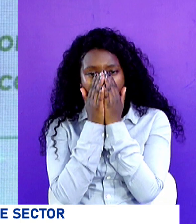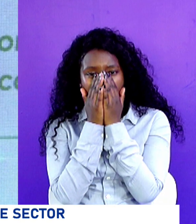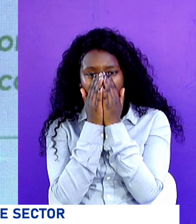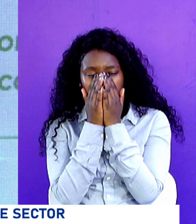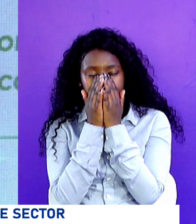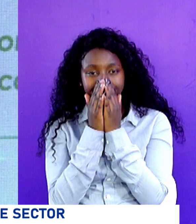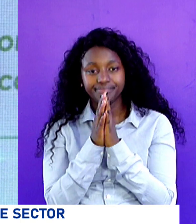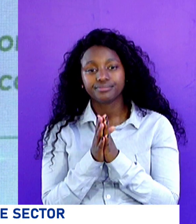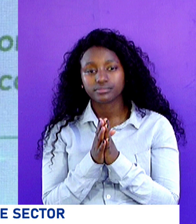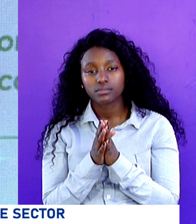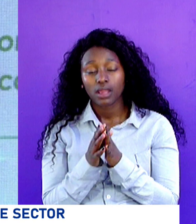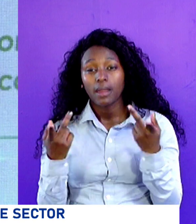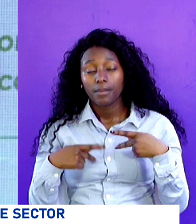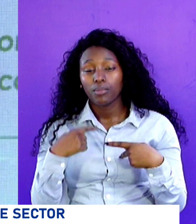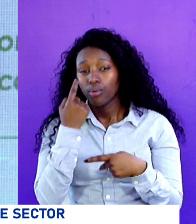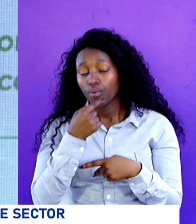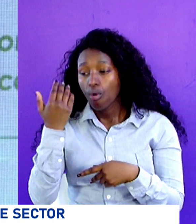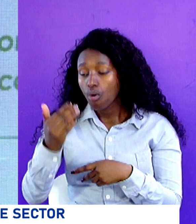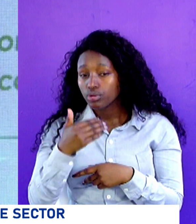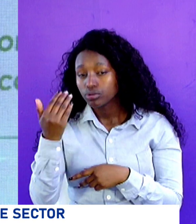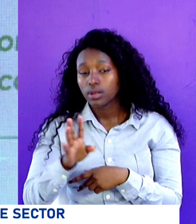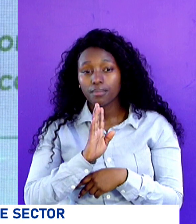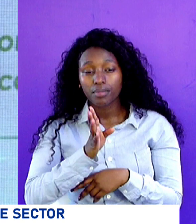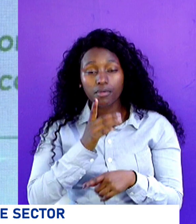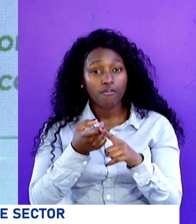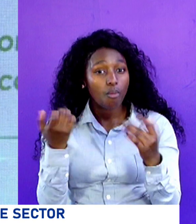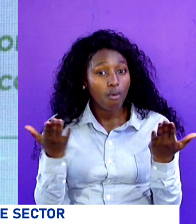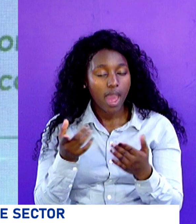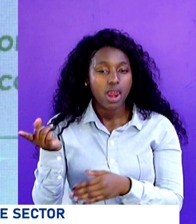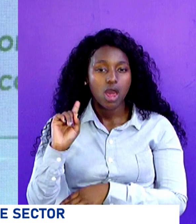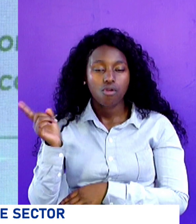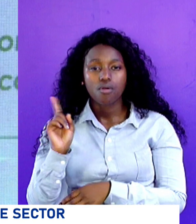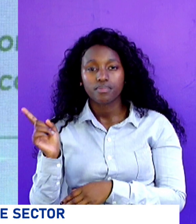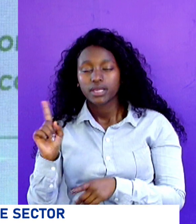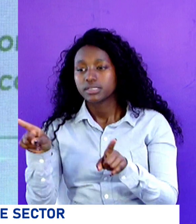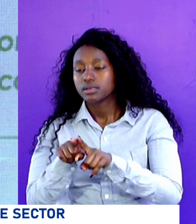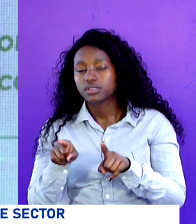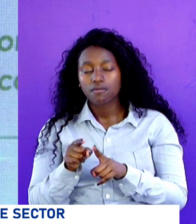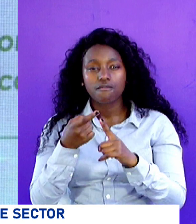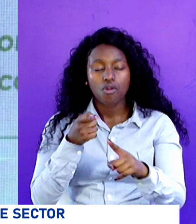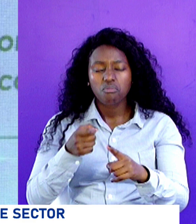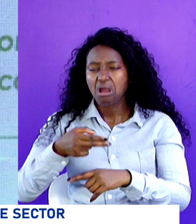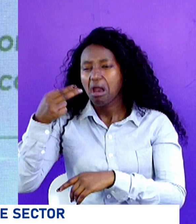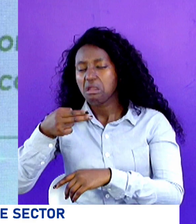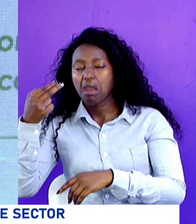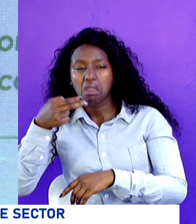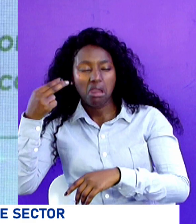the people who talk from Nairobi. They talk to us from posh hotels.